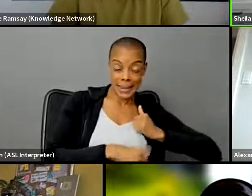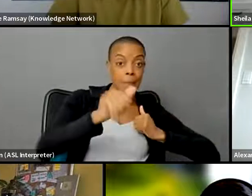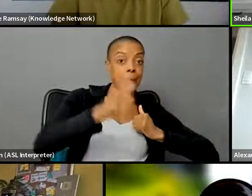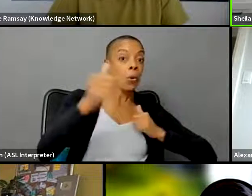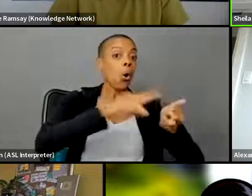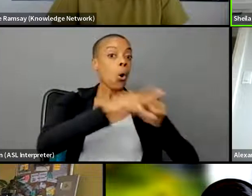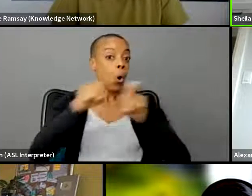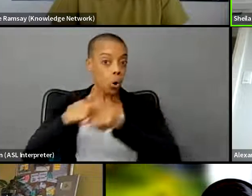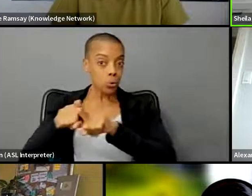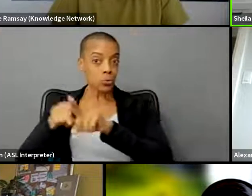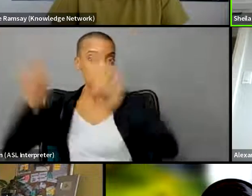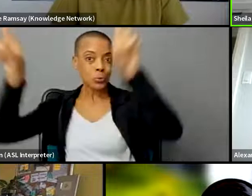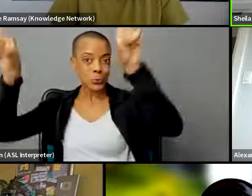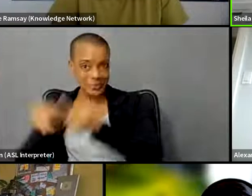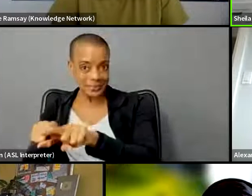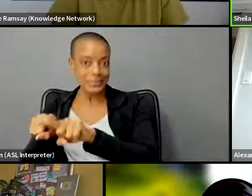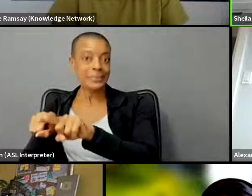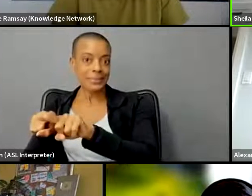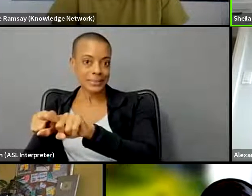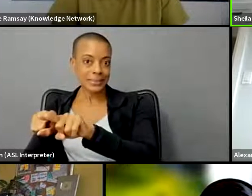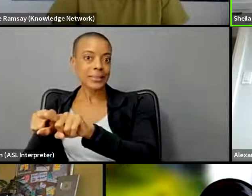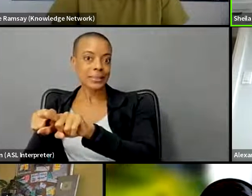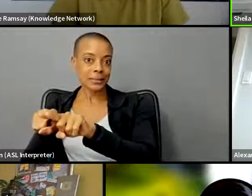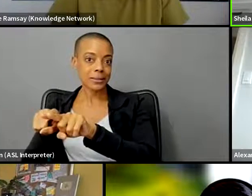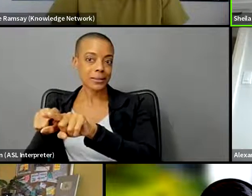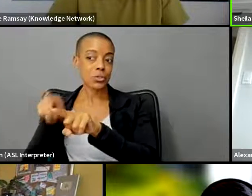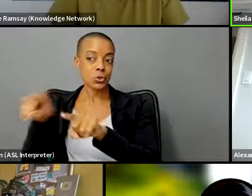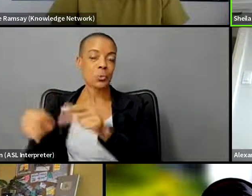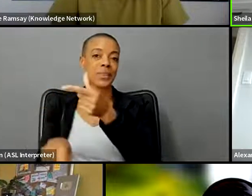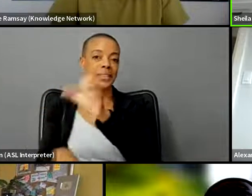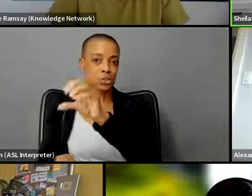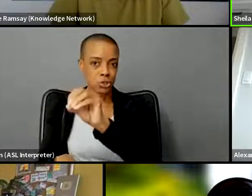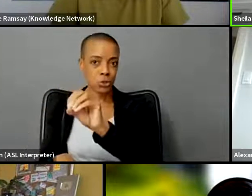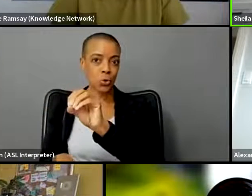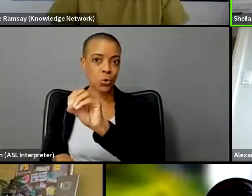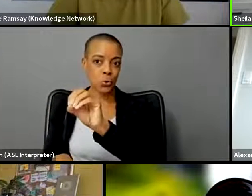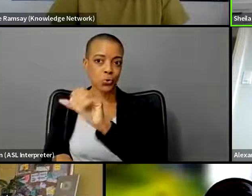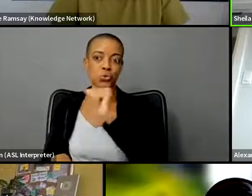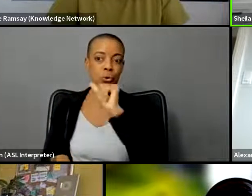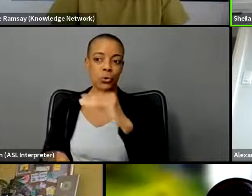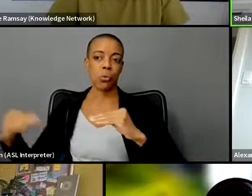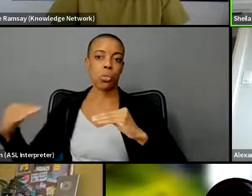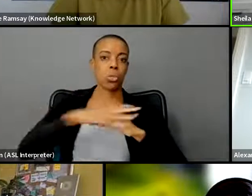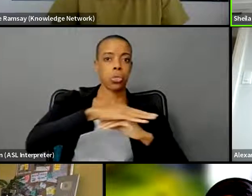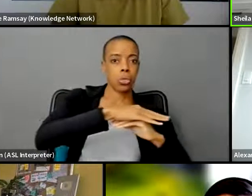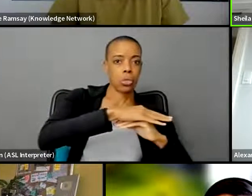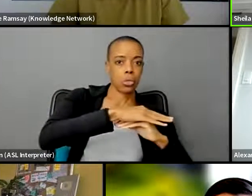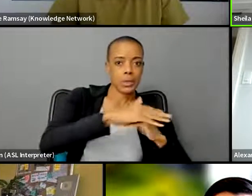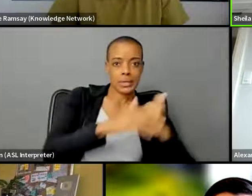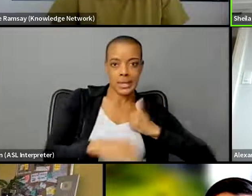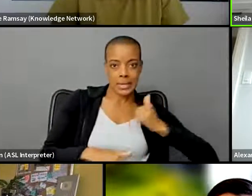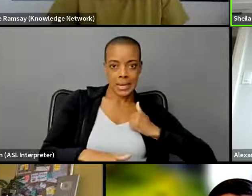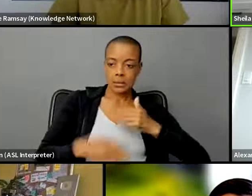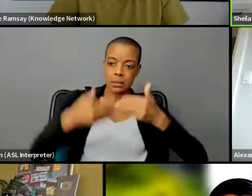India they're geocached and they don't bleed into Canada during the exclusivity period. One